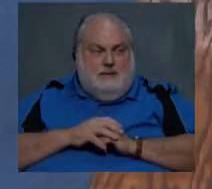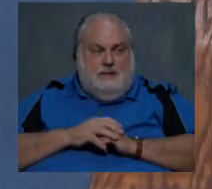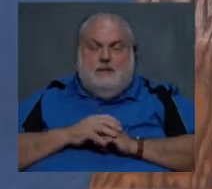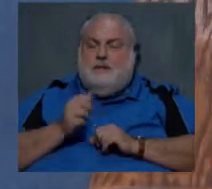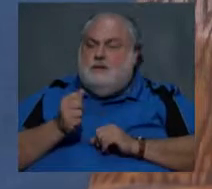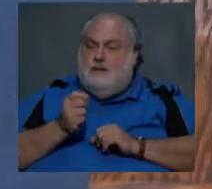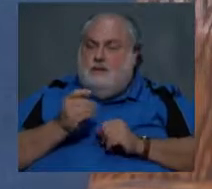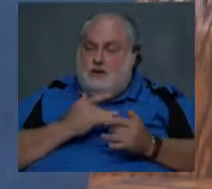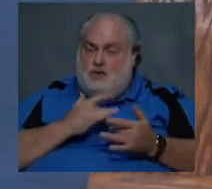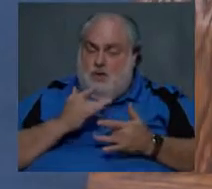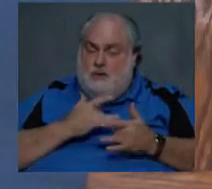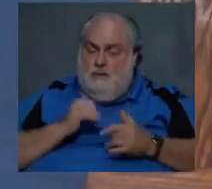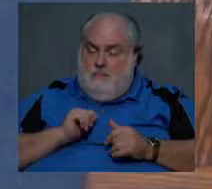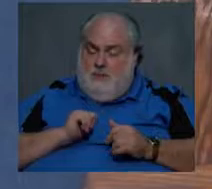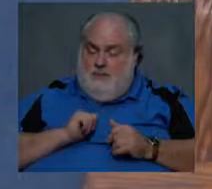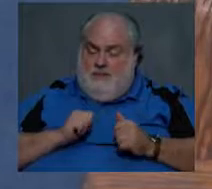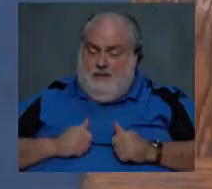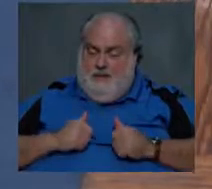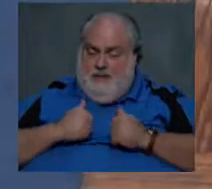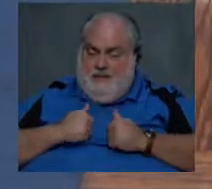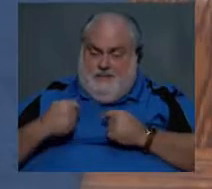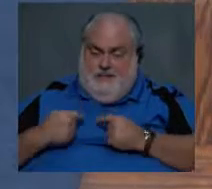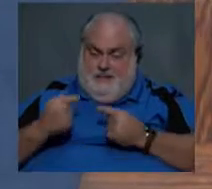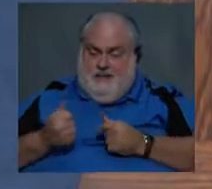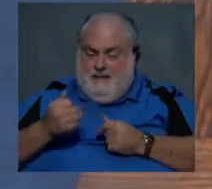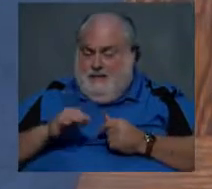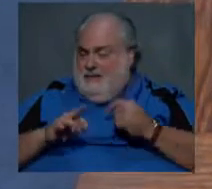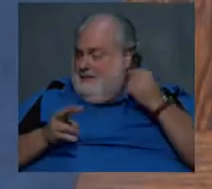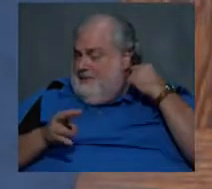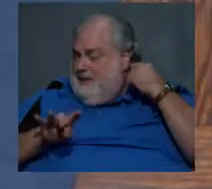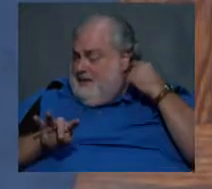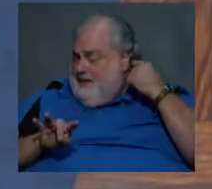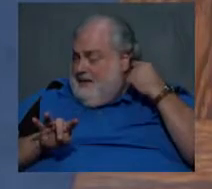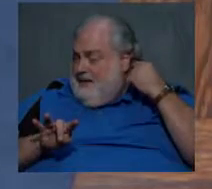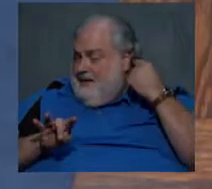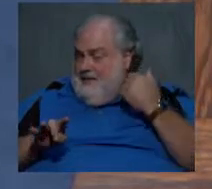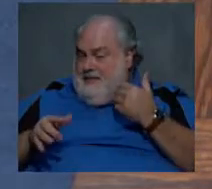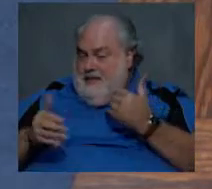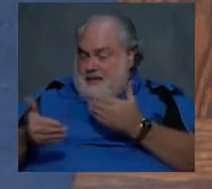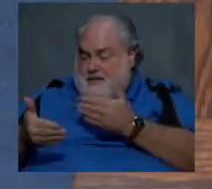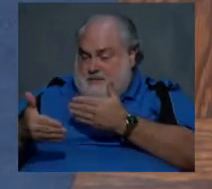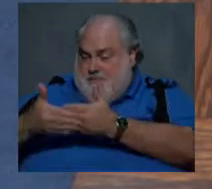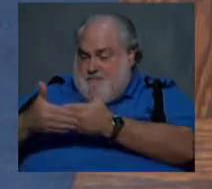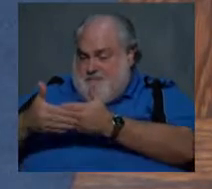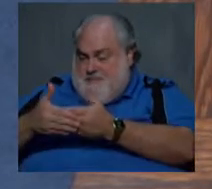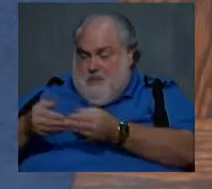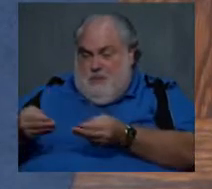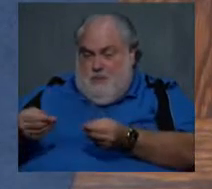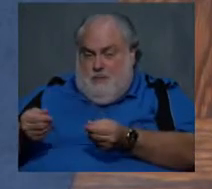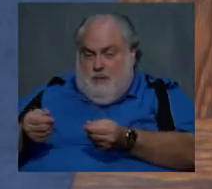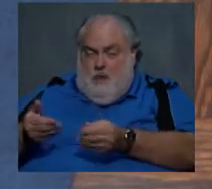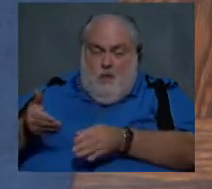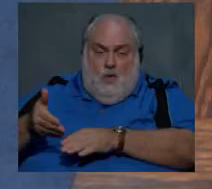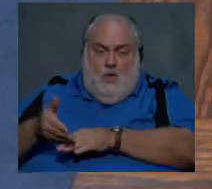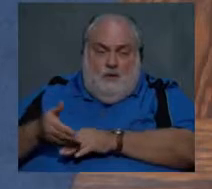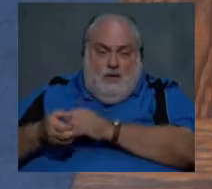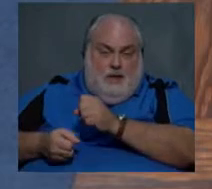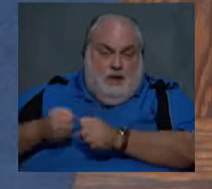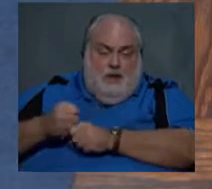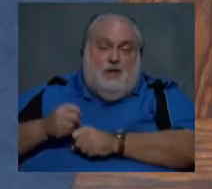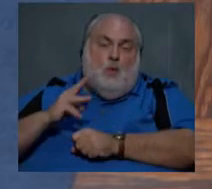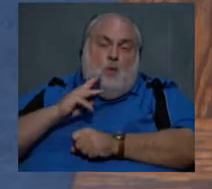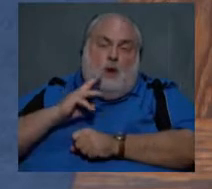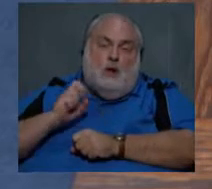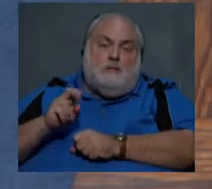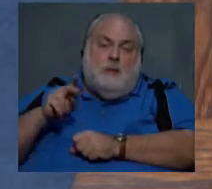several concerns. I've lived in this area since 1978, and I'm in the adjoining property. Over the years, the water supply has